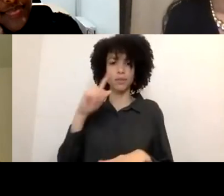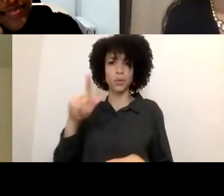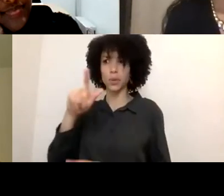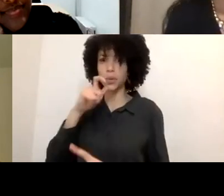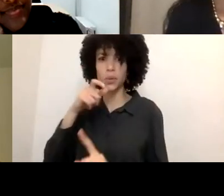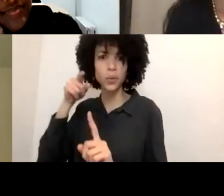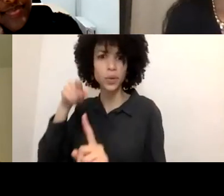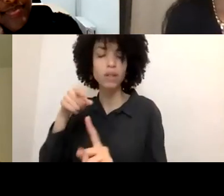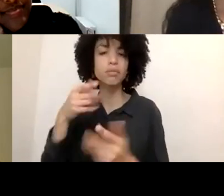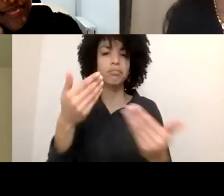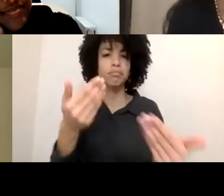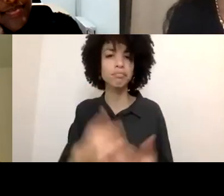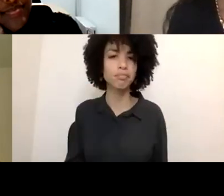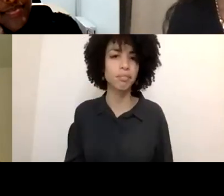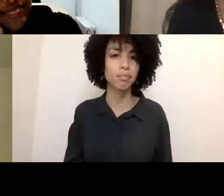I think